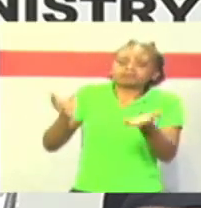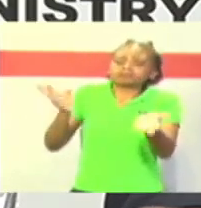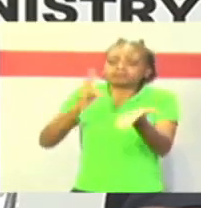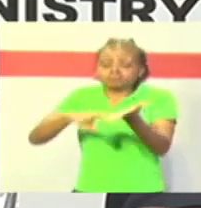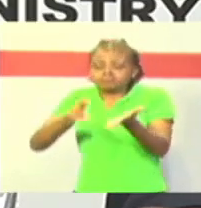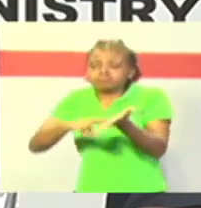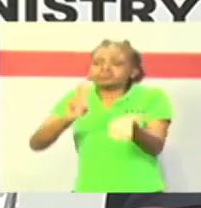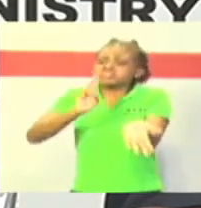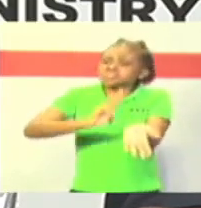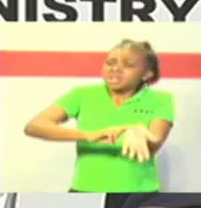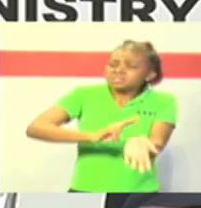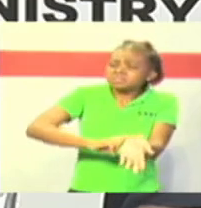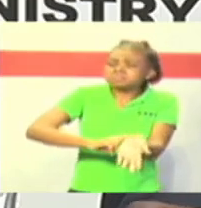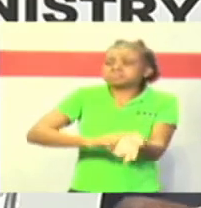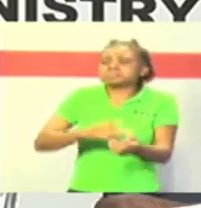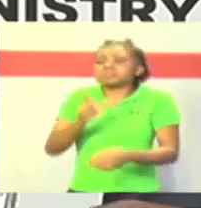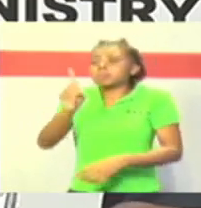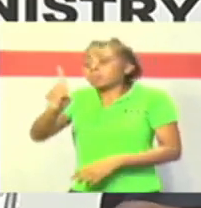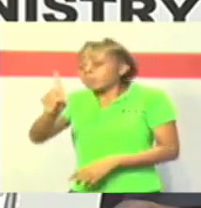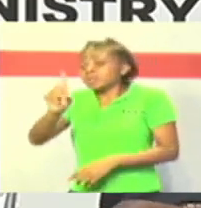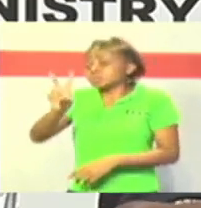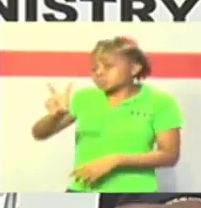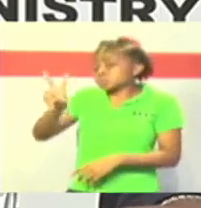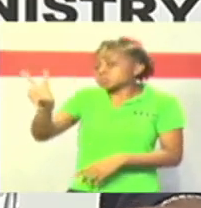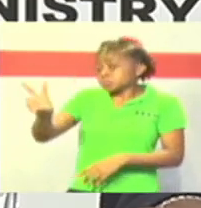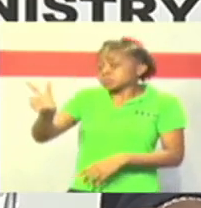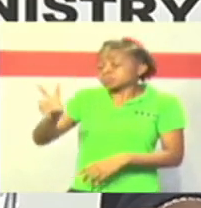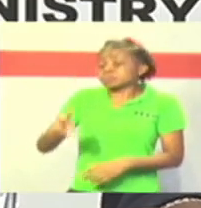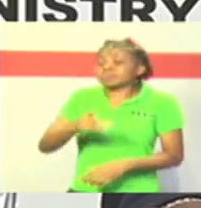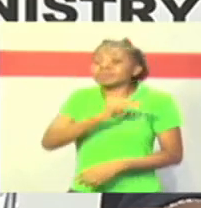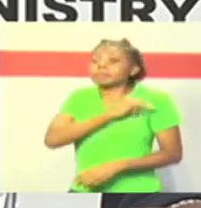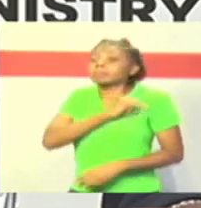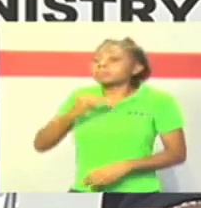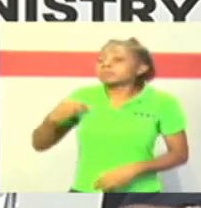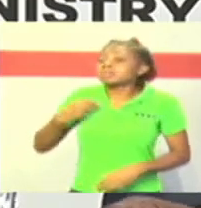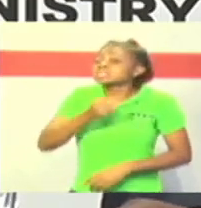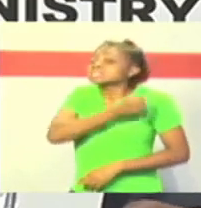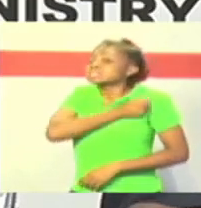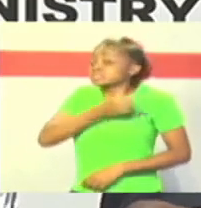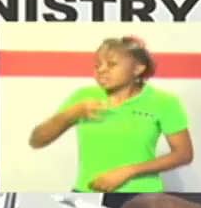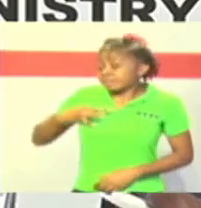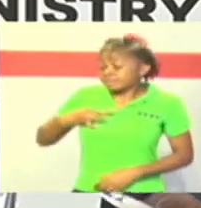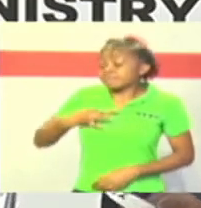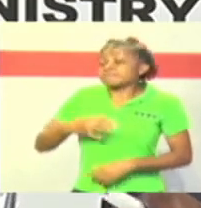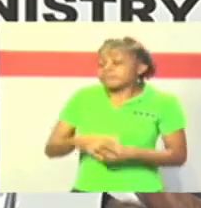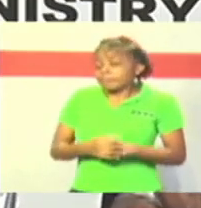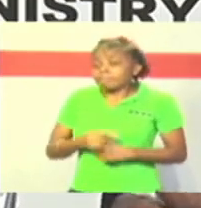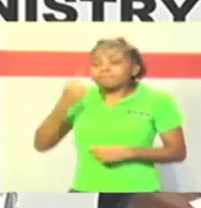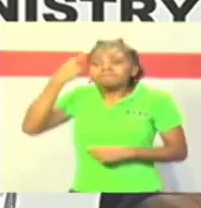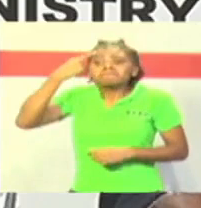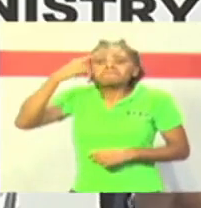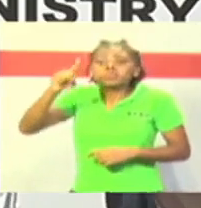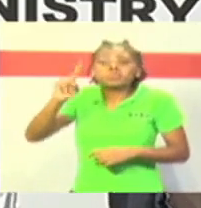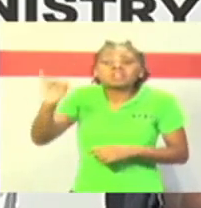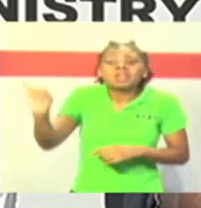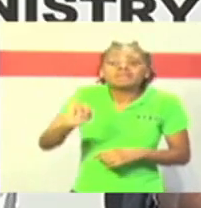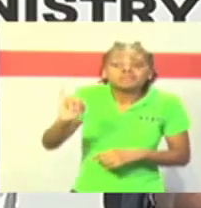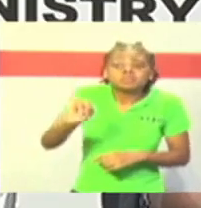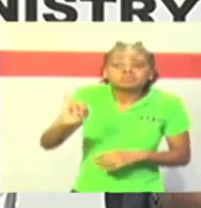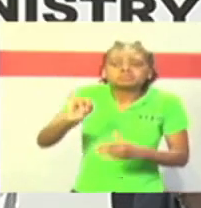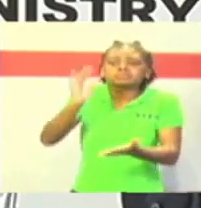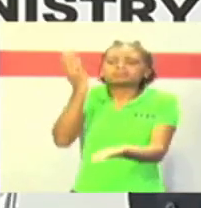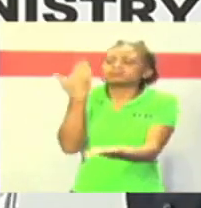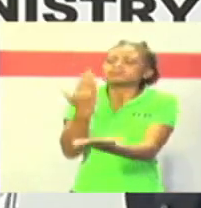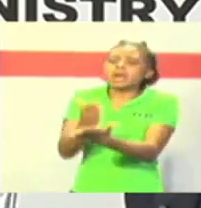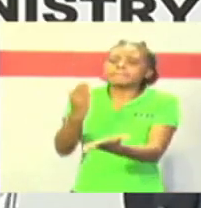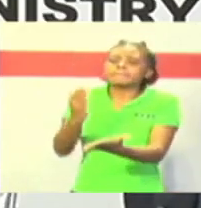throughout. We've trained 123 members of staff. For infection prevention and control, which is critical and important to